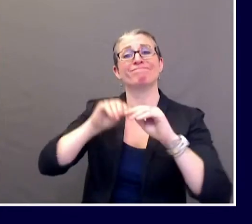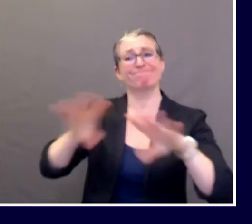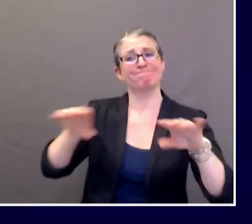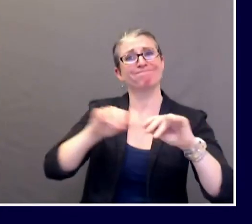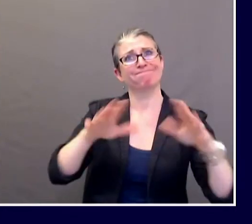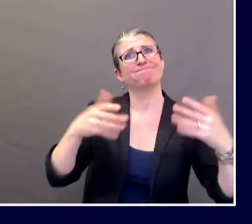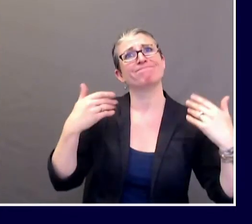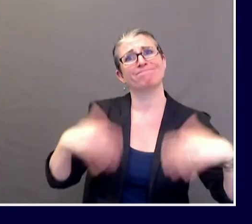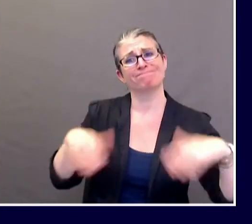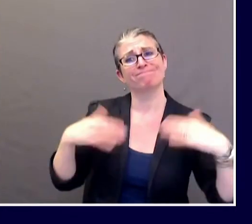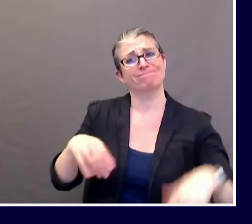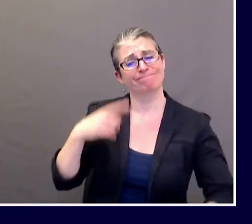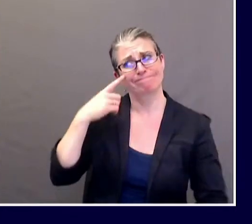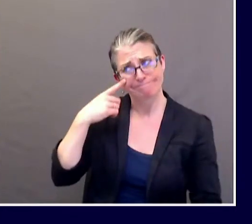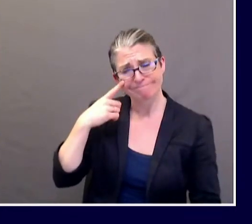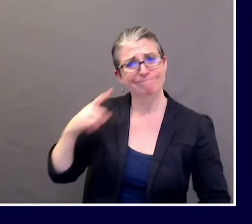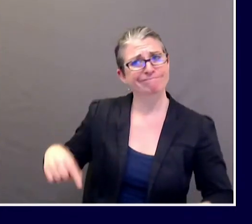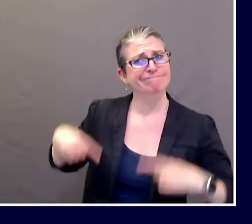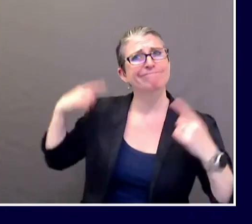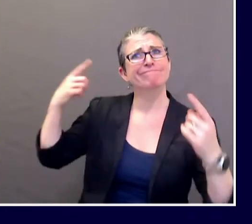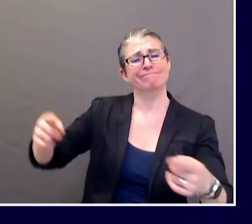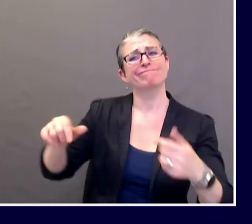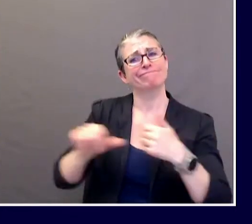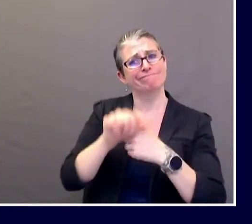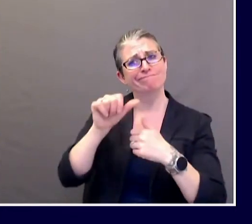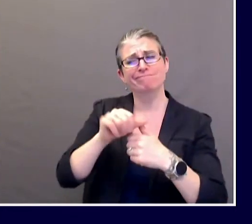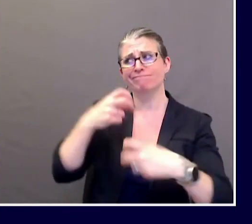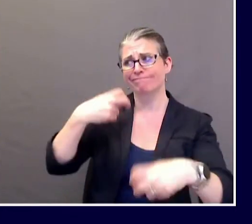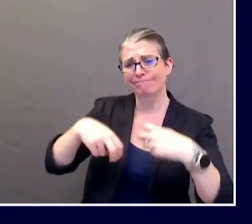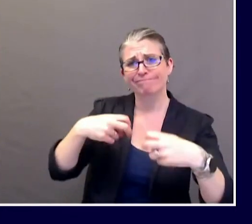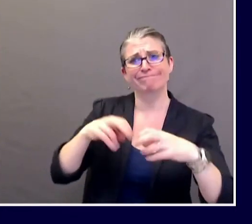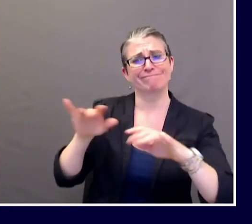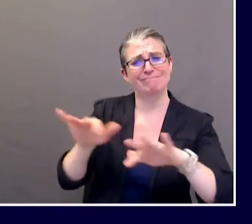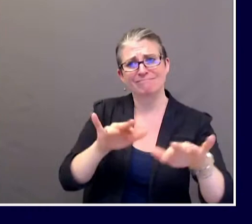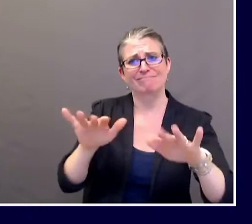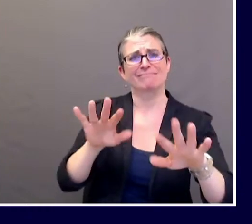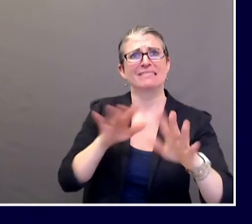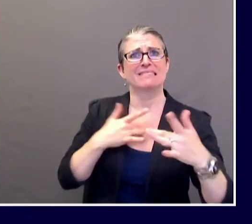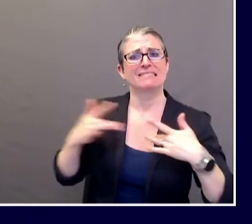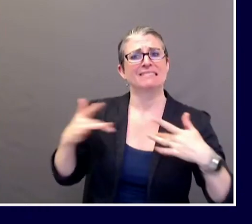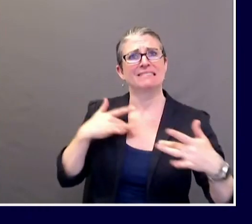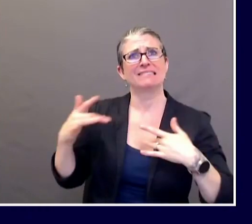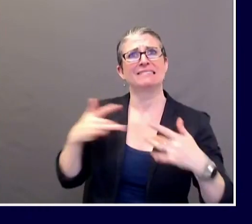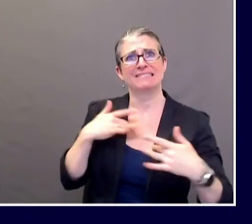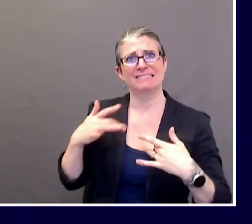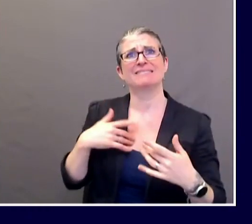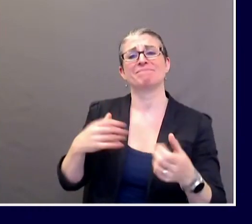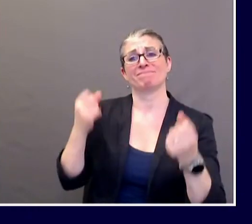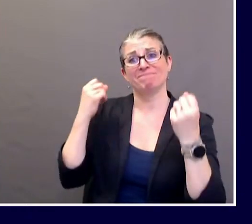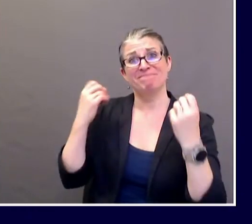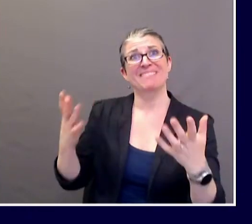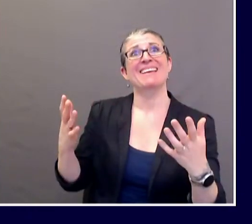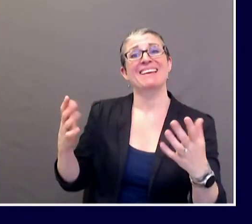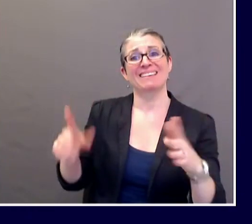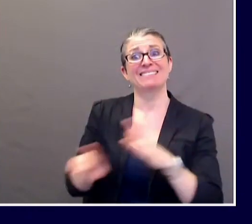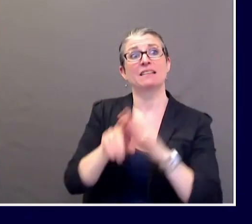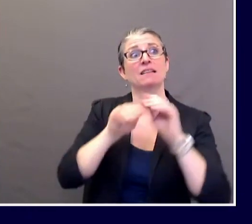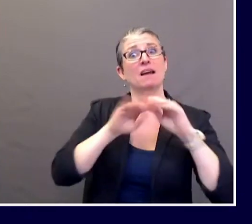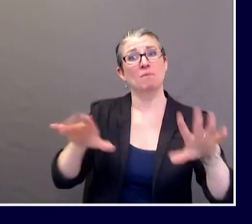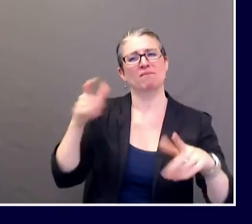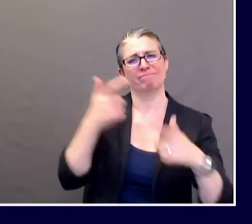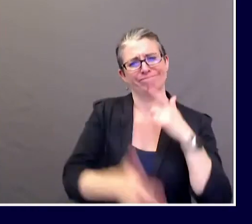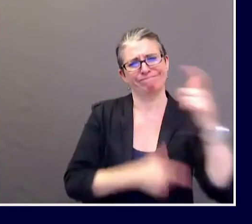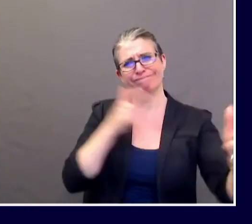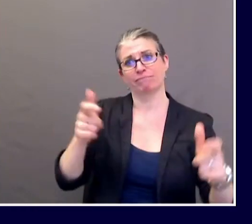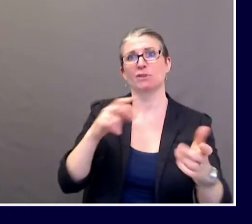outbreaks associated with COVID-19 were sadly in nursing homes, long-term care facilities, and other types of congregate settings.